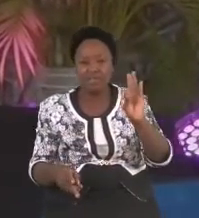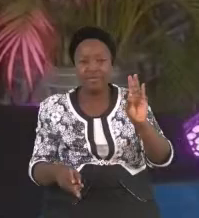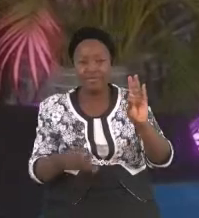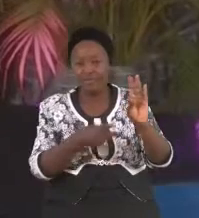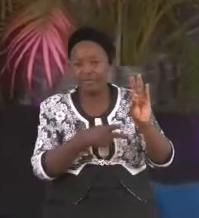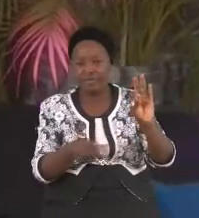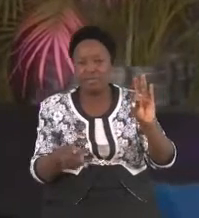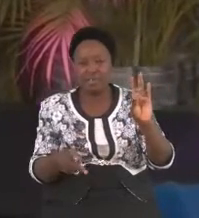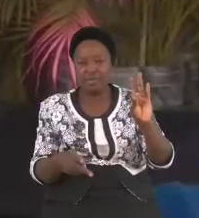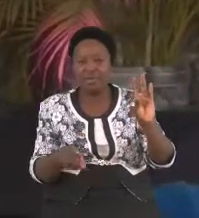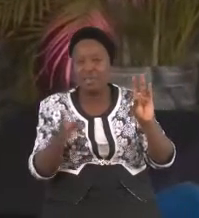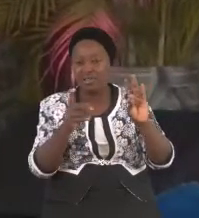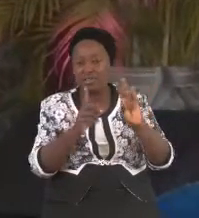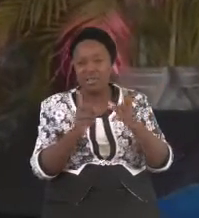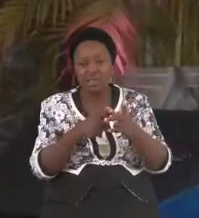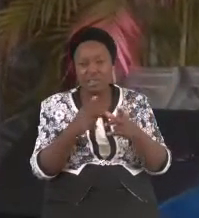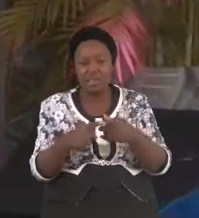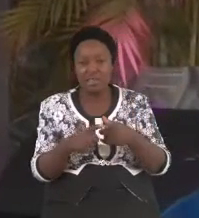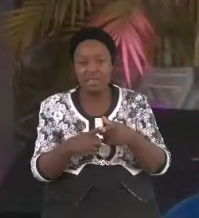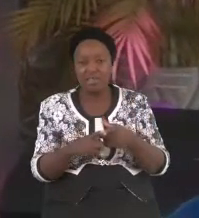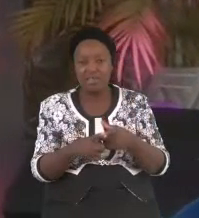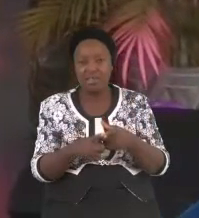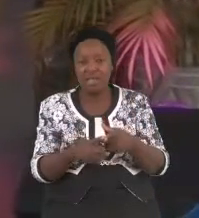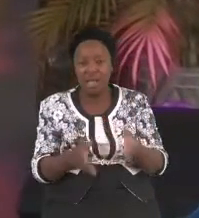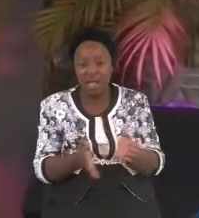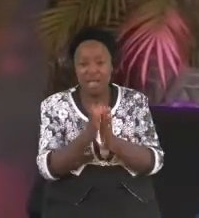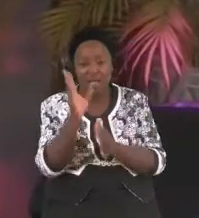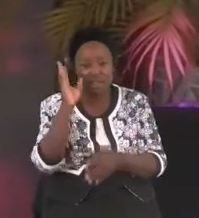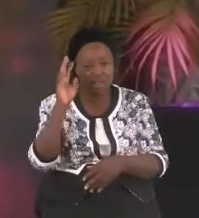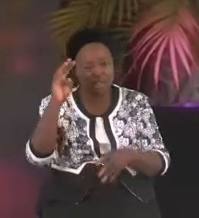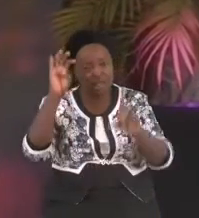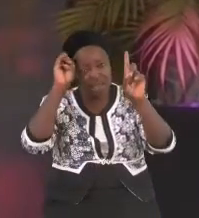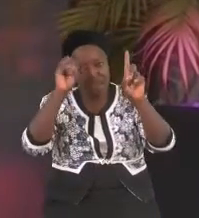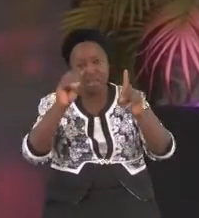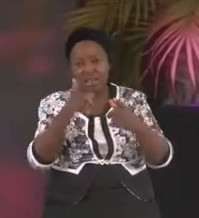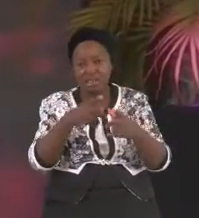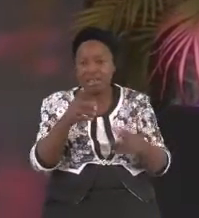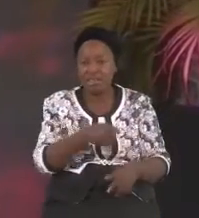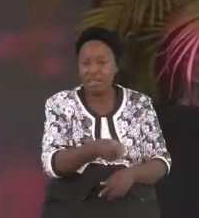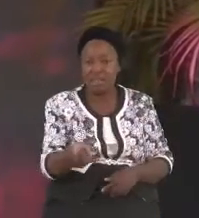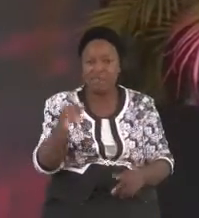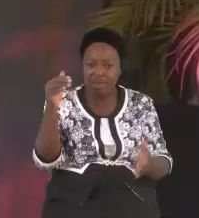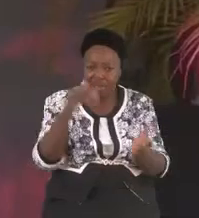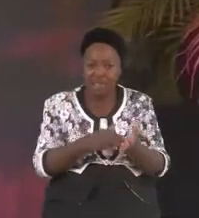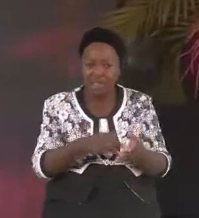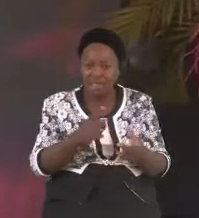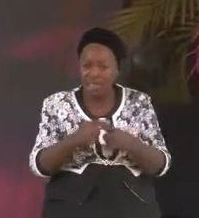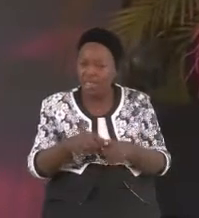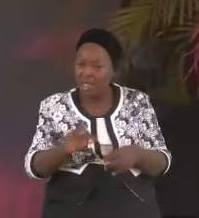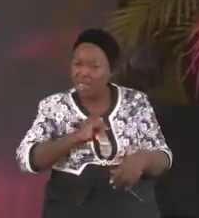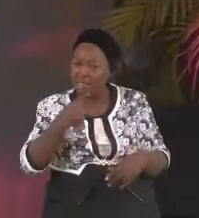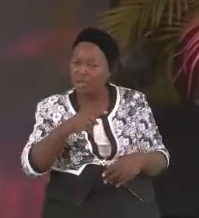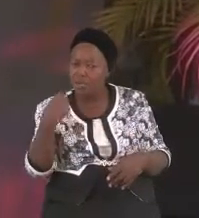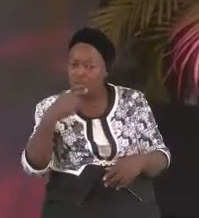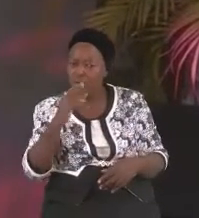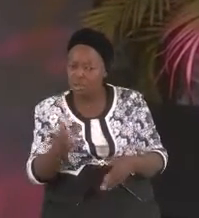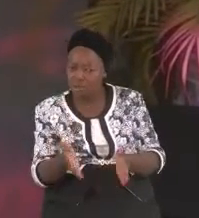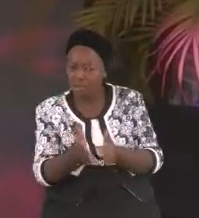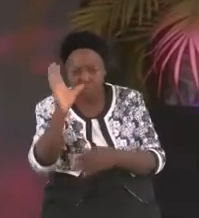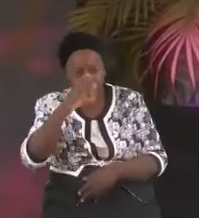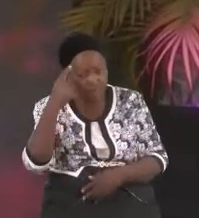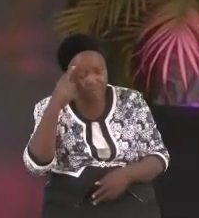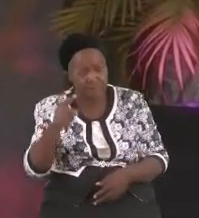then as he them again i said who seeking and he said jesus of